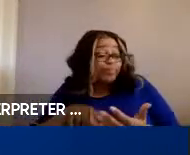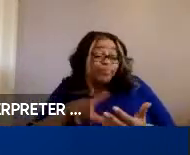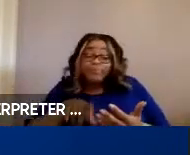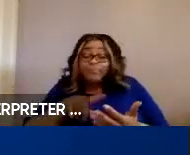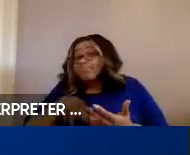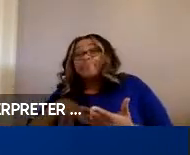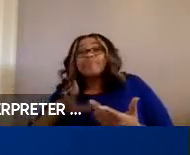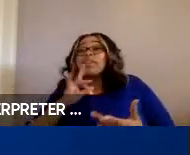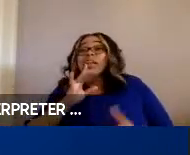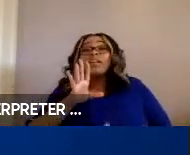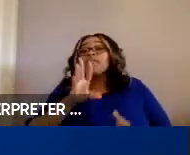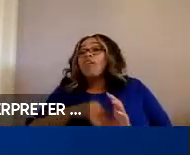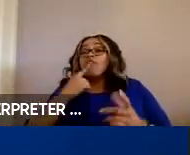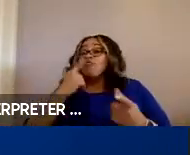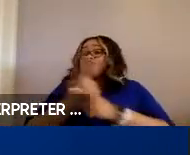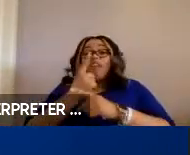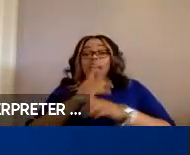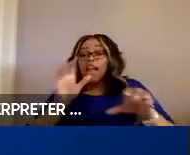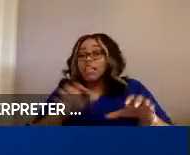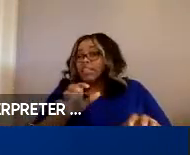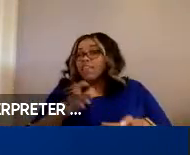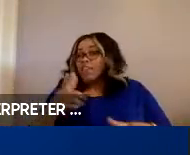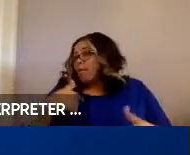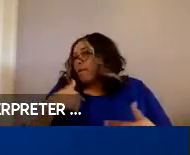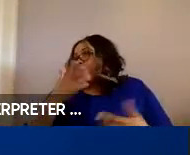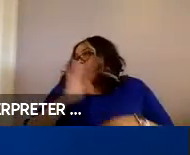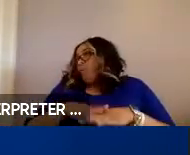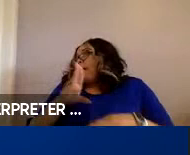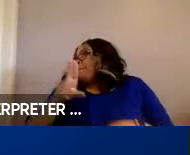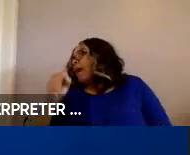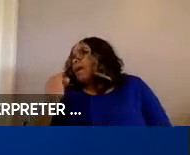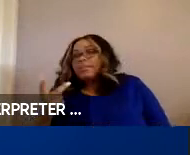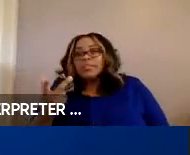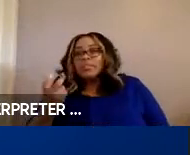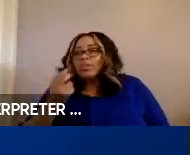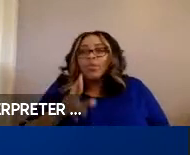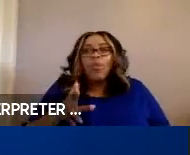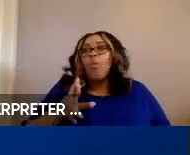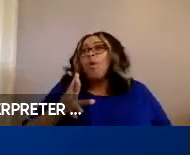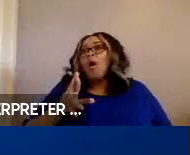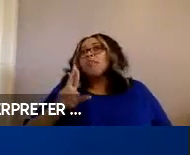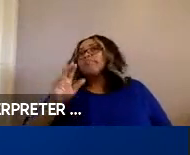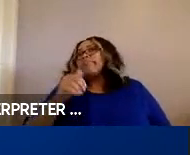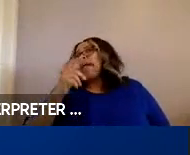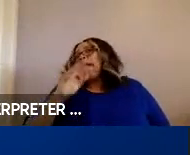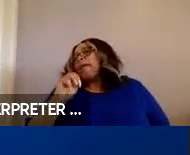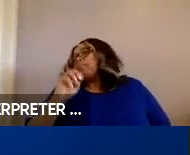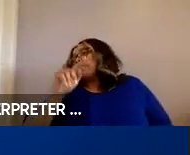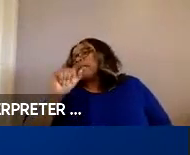just participating in regular activities that we would if we're on a bus or a paratransit vehicle.